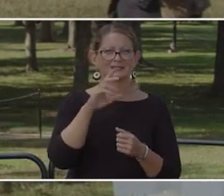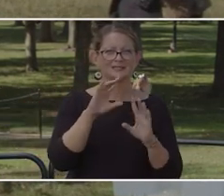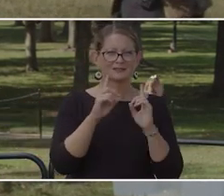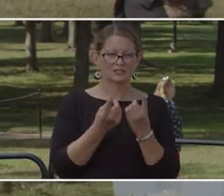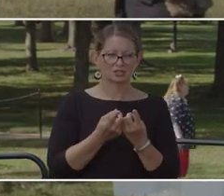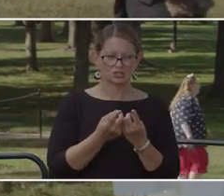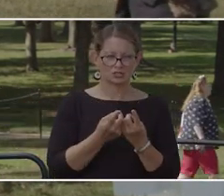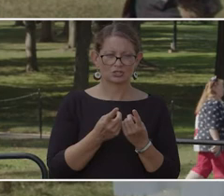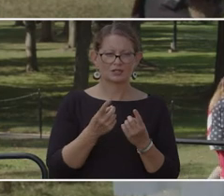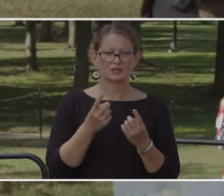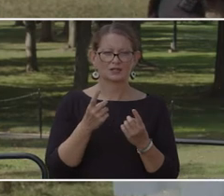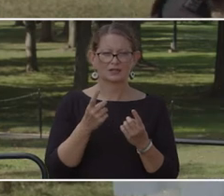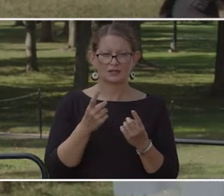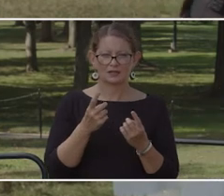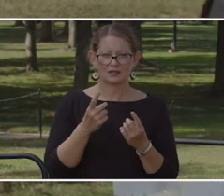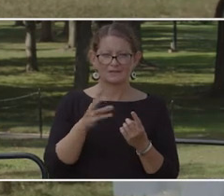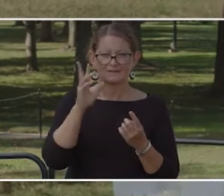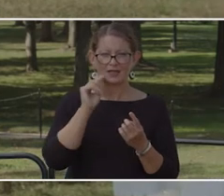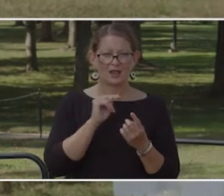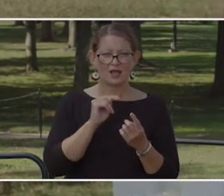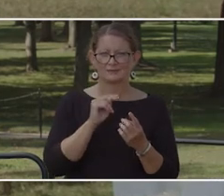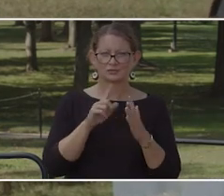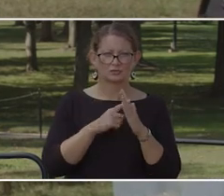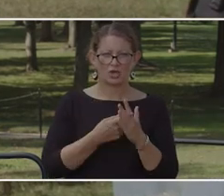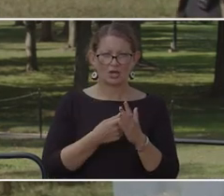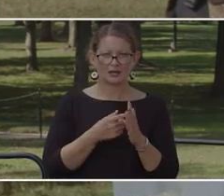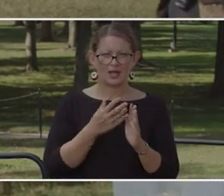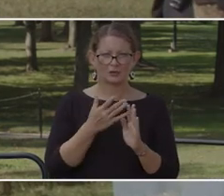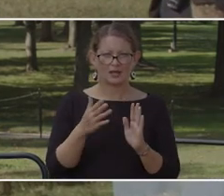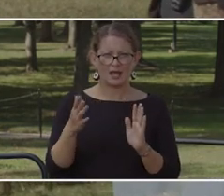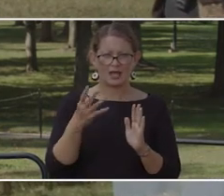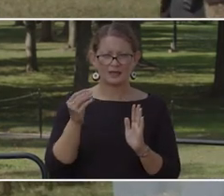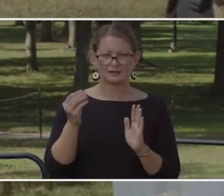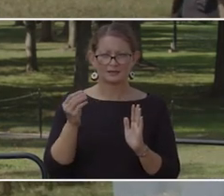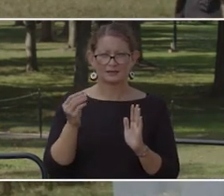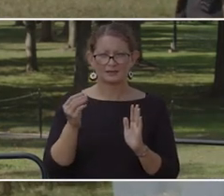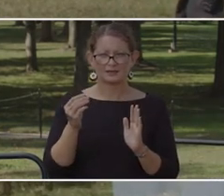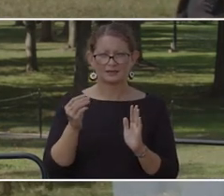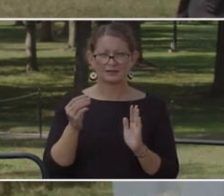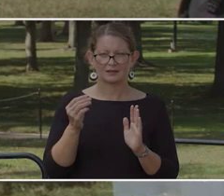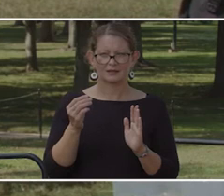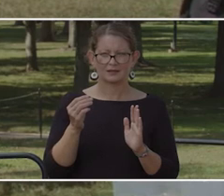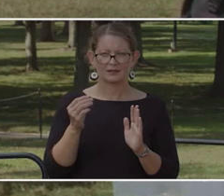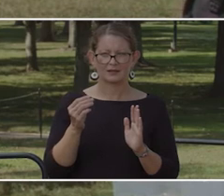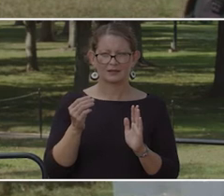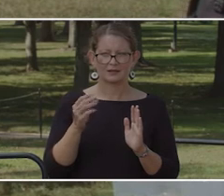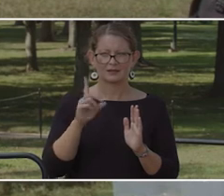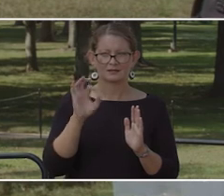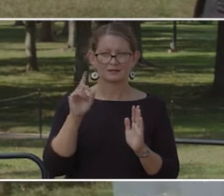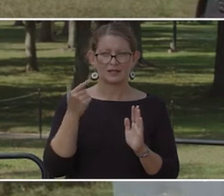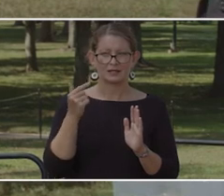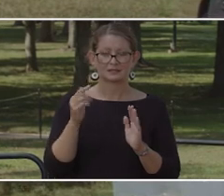Battalion, near Da Nang, Vietnam, to start out. He ended up being 100% that he